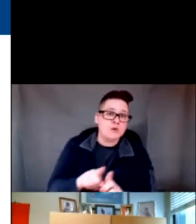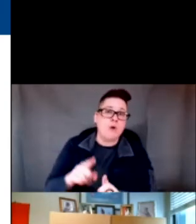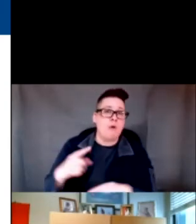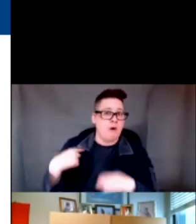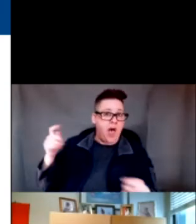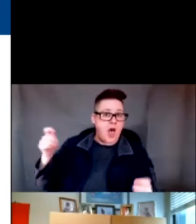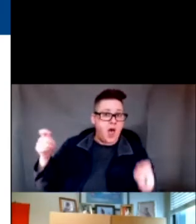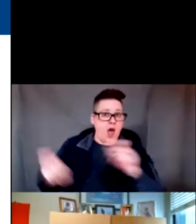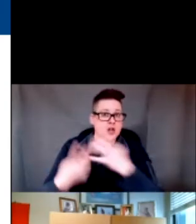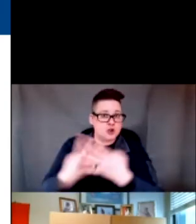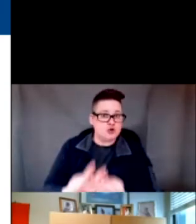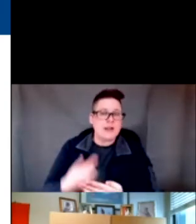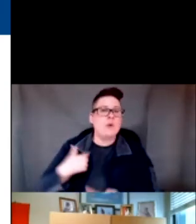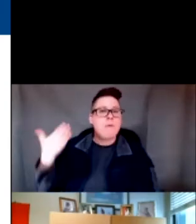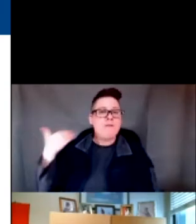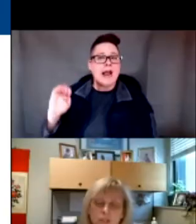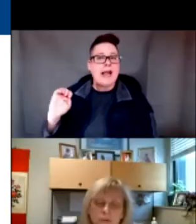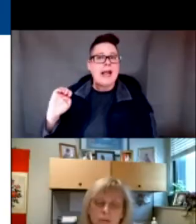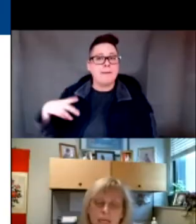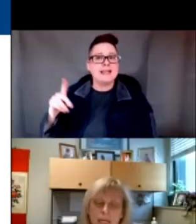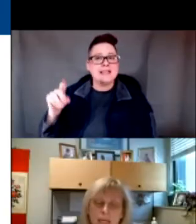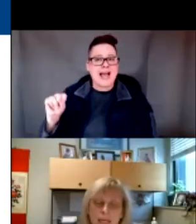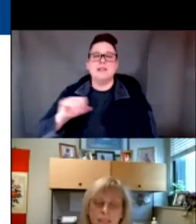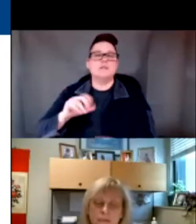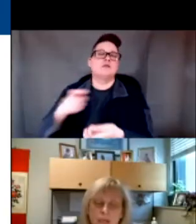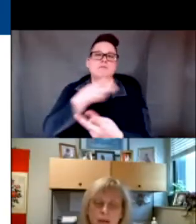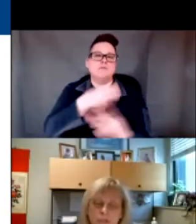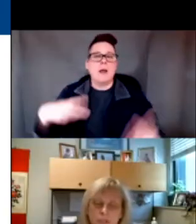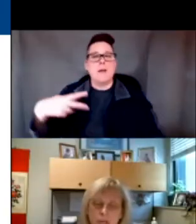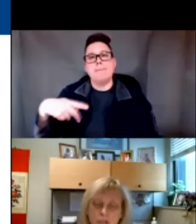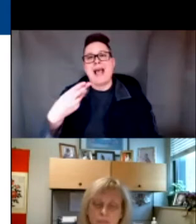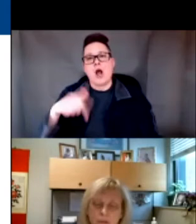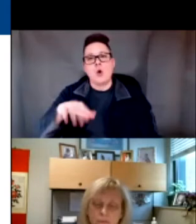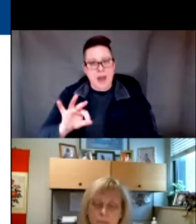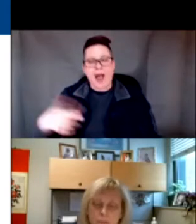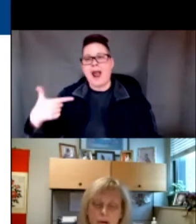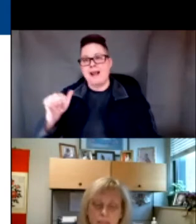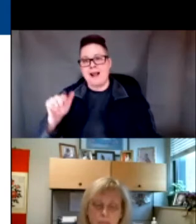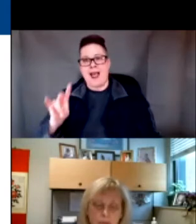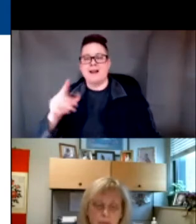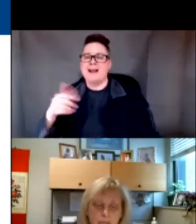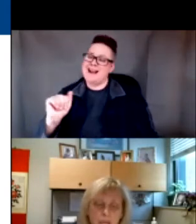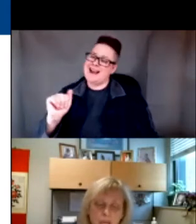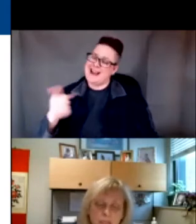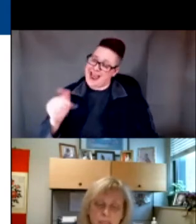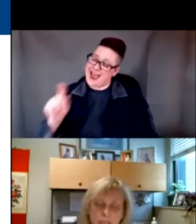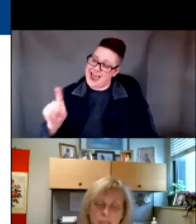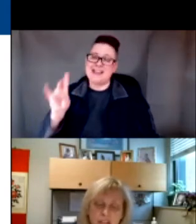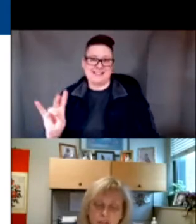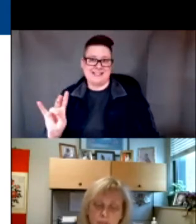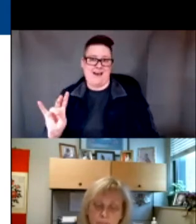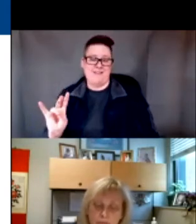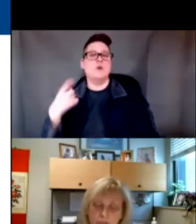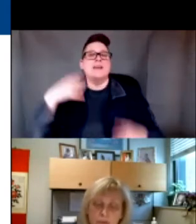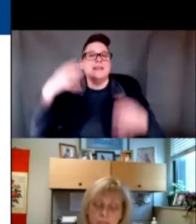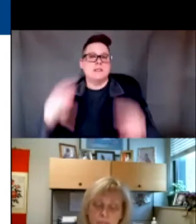screening process, we changed from the EPDS to the PHQ-9 and GAD-7 after discussion with our family practice department. This